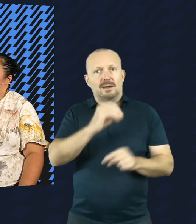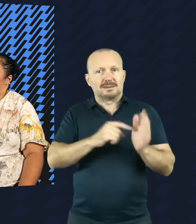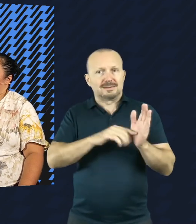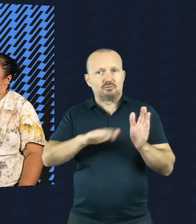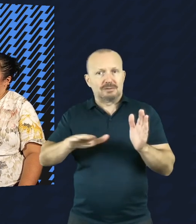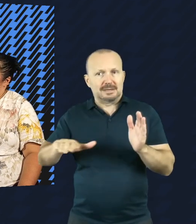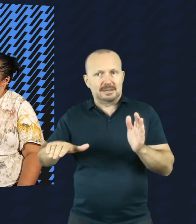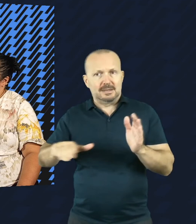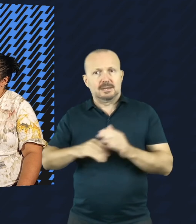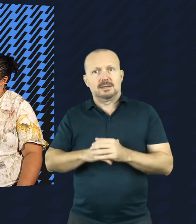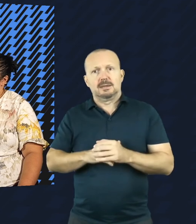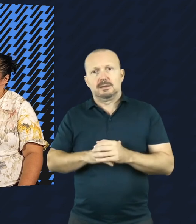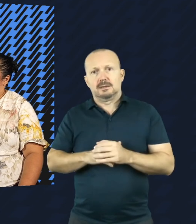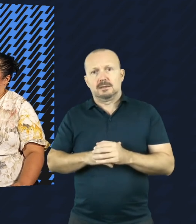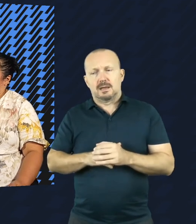I think I did one with ACC